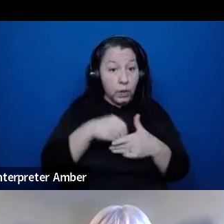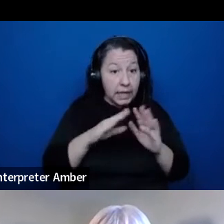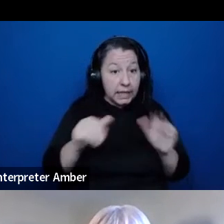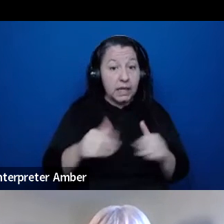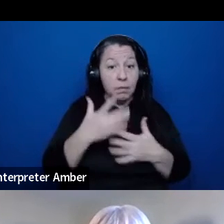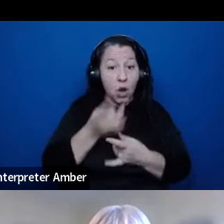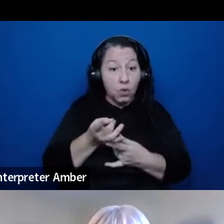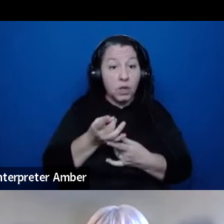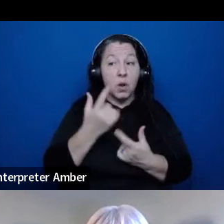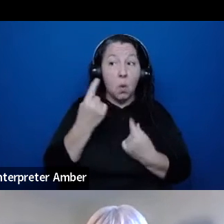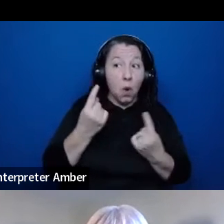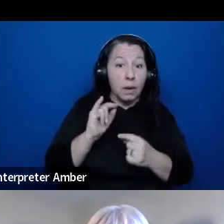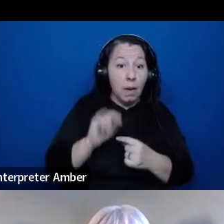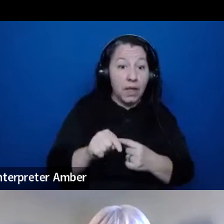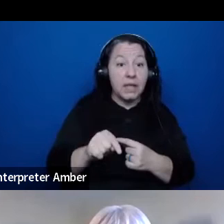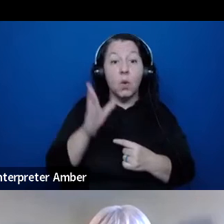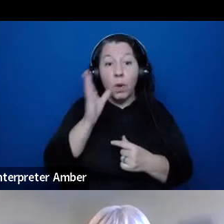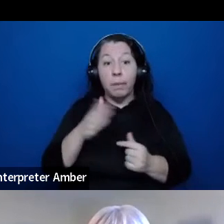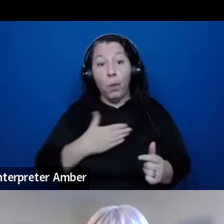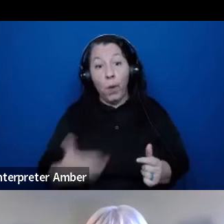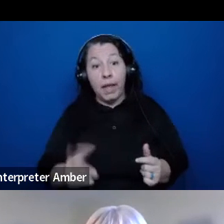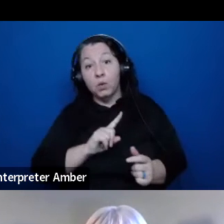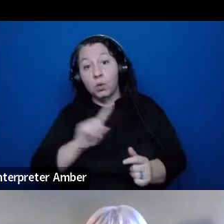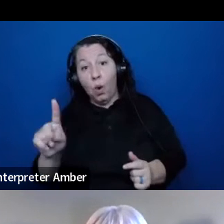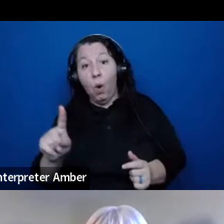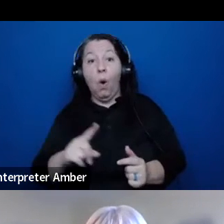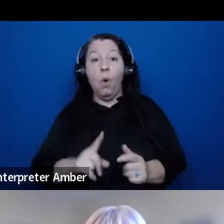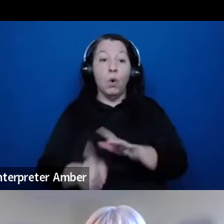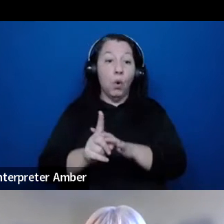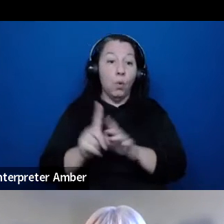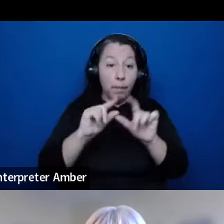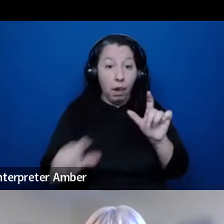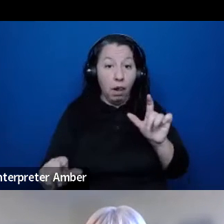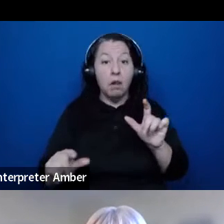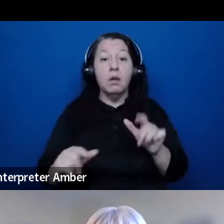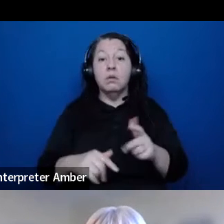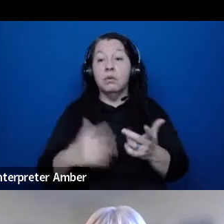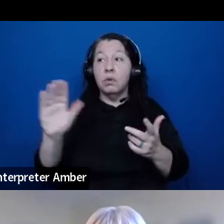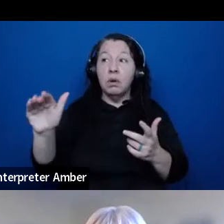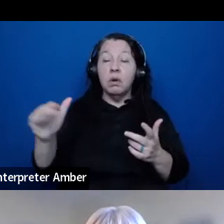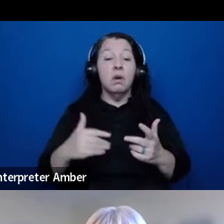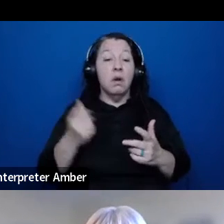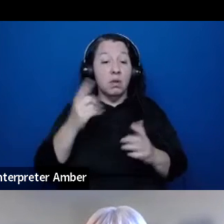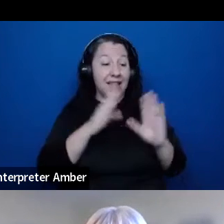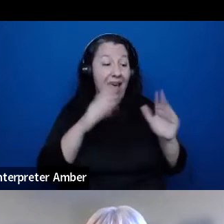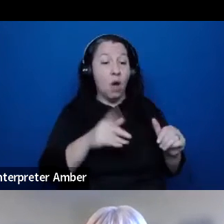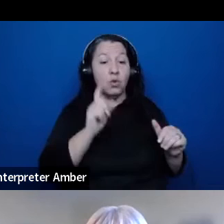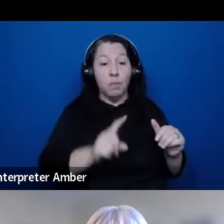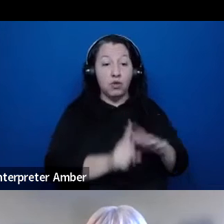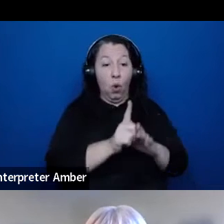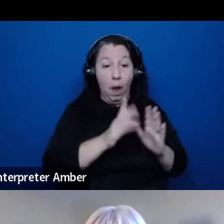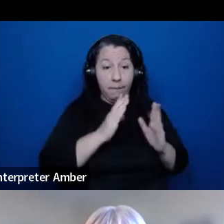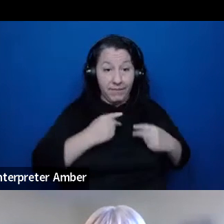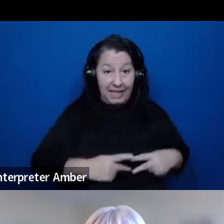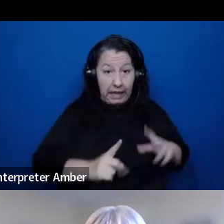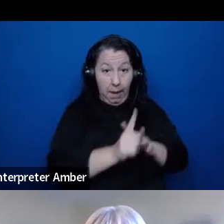this will speak out. In the House, you have to be in person, but they have an opportunity. There's a